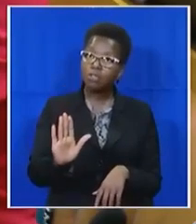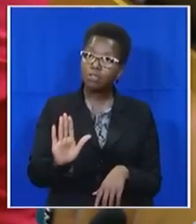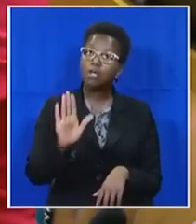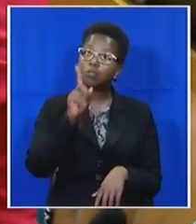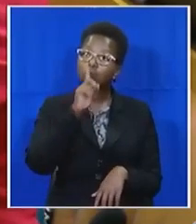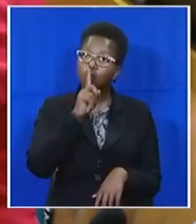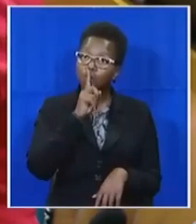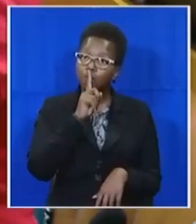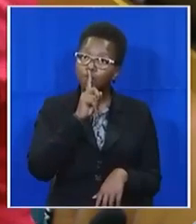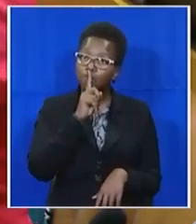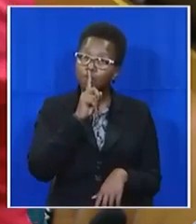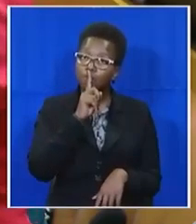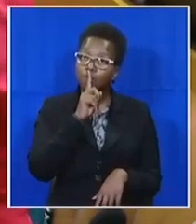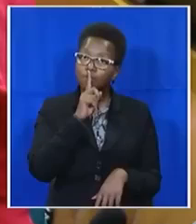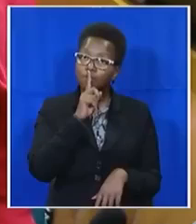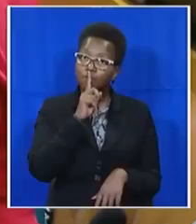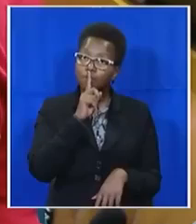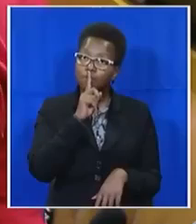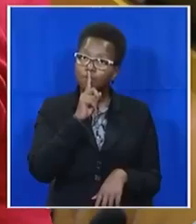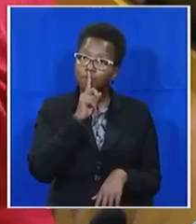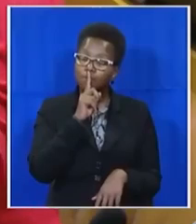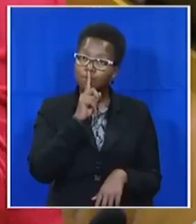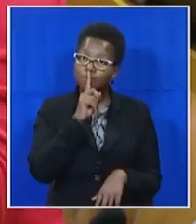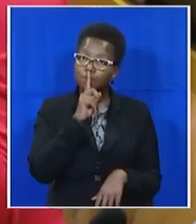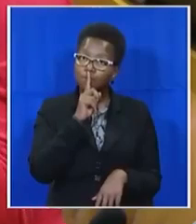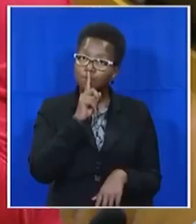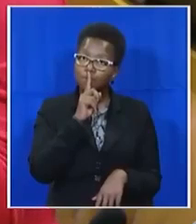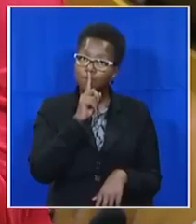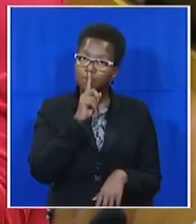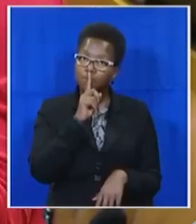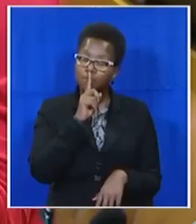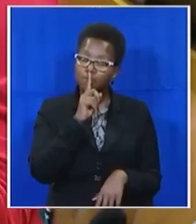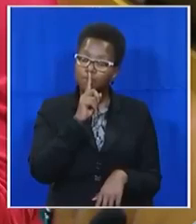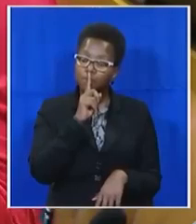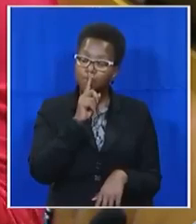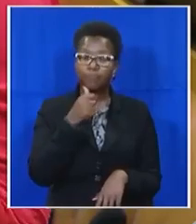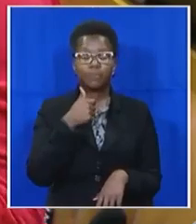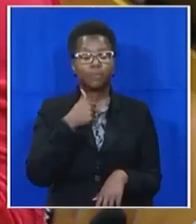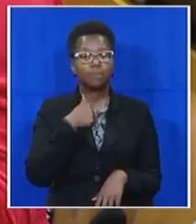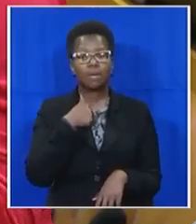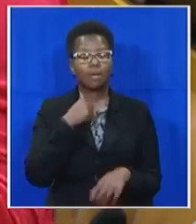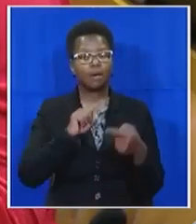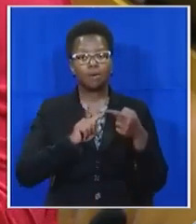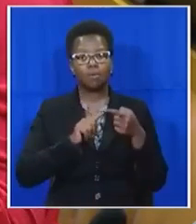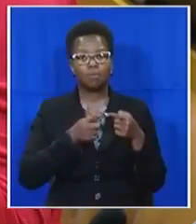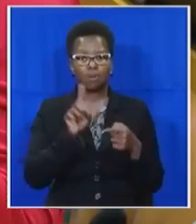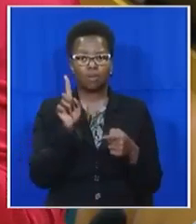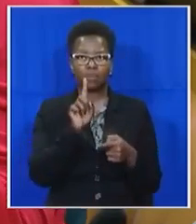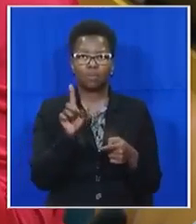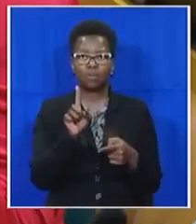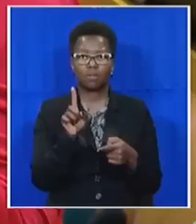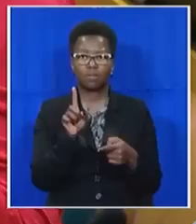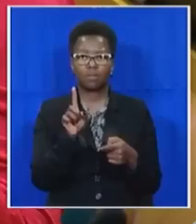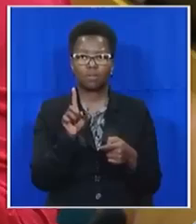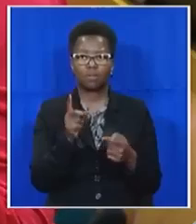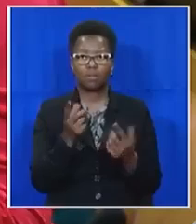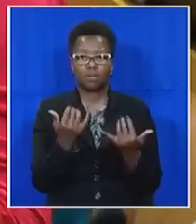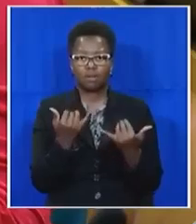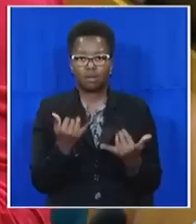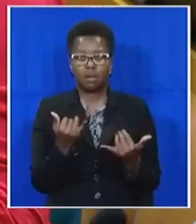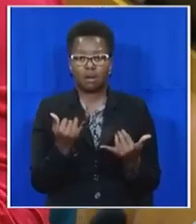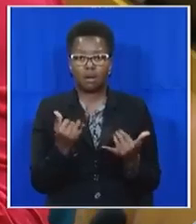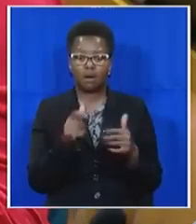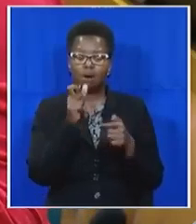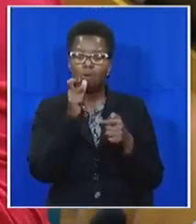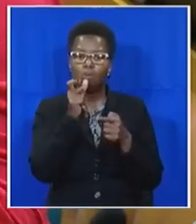Tool. Honorable Minister, please address the chair. Anyway, Chair, the point is, sometimes when we use some of these